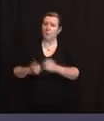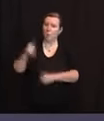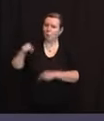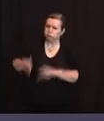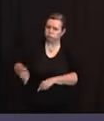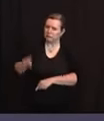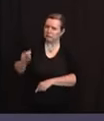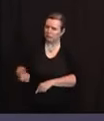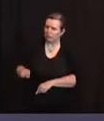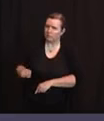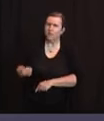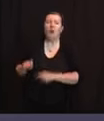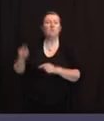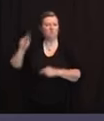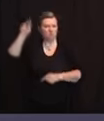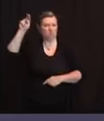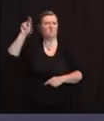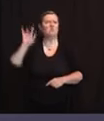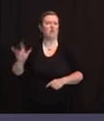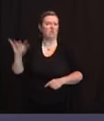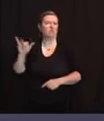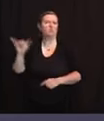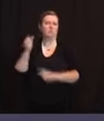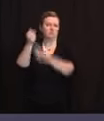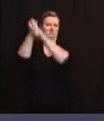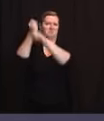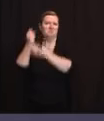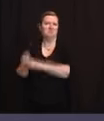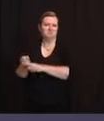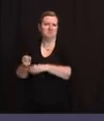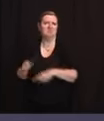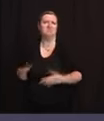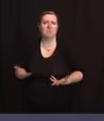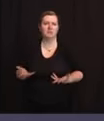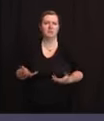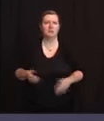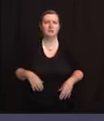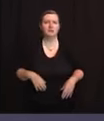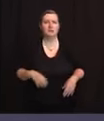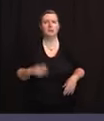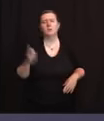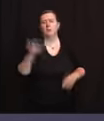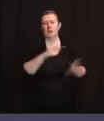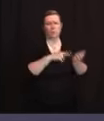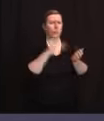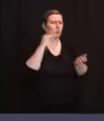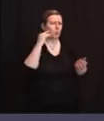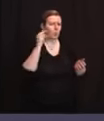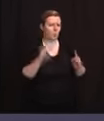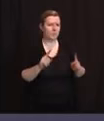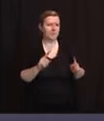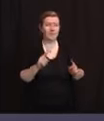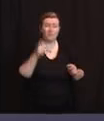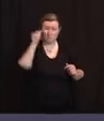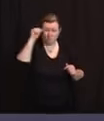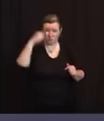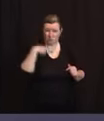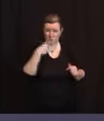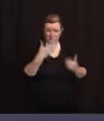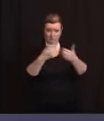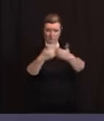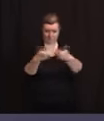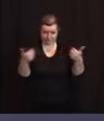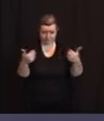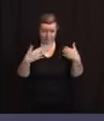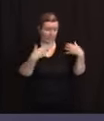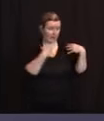And again, back to the long-term care discussion, the notion of cohorting or segregating folks based